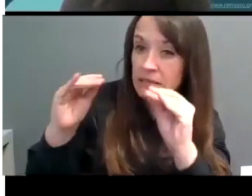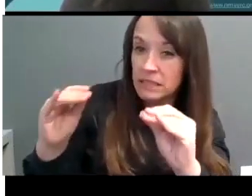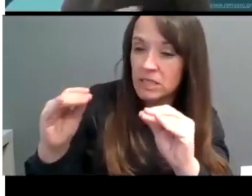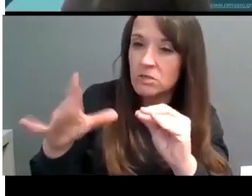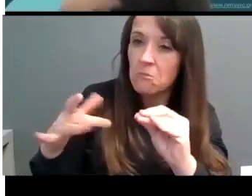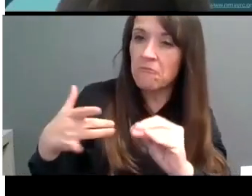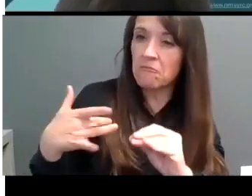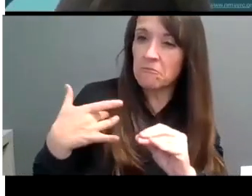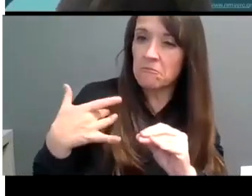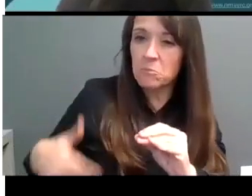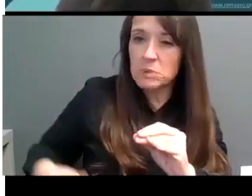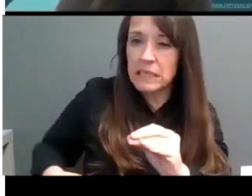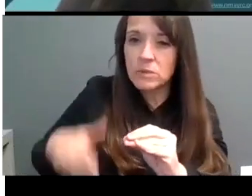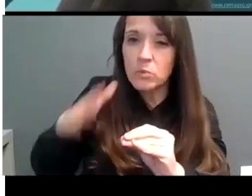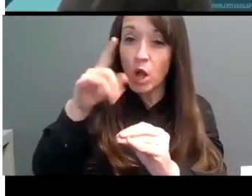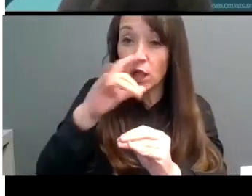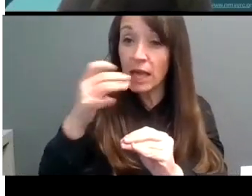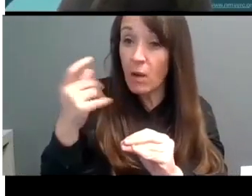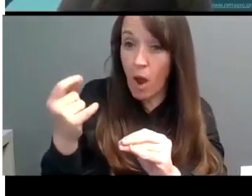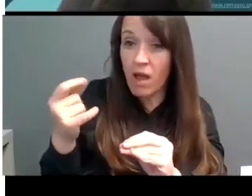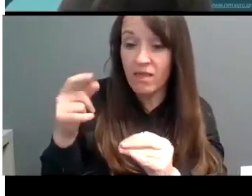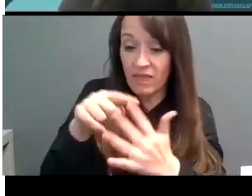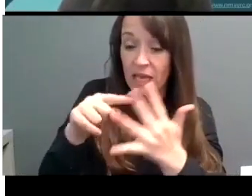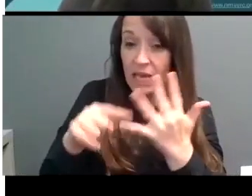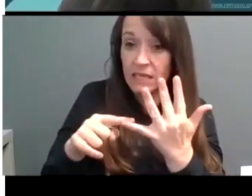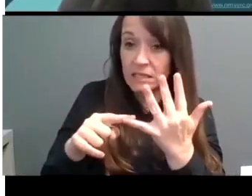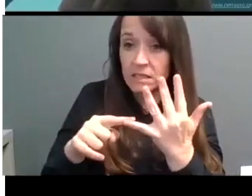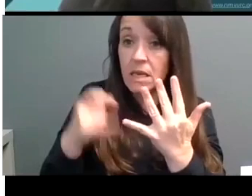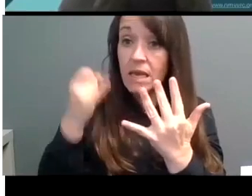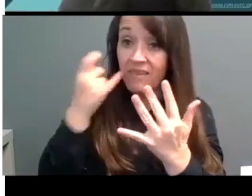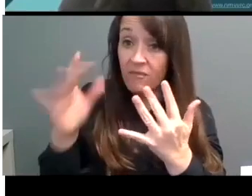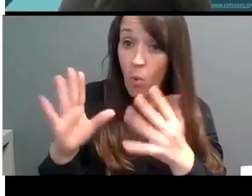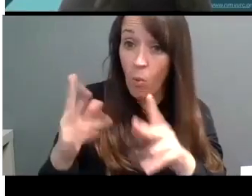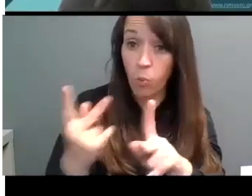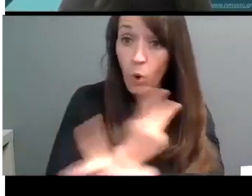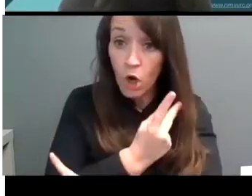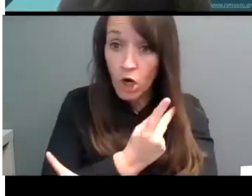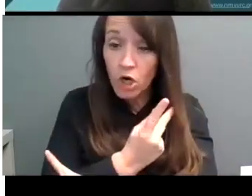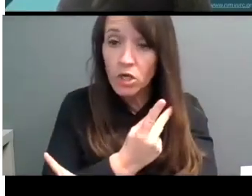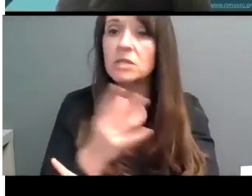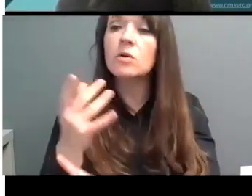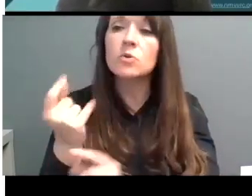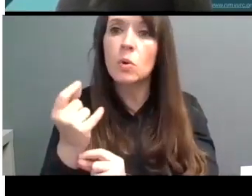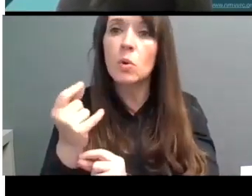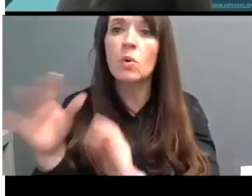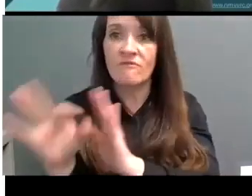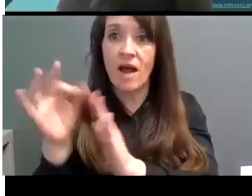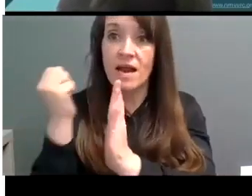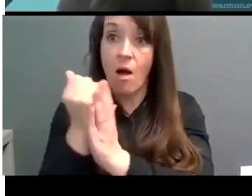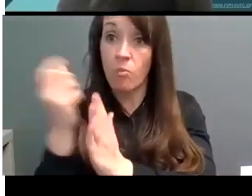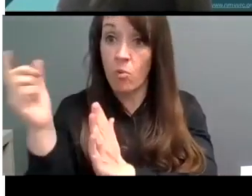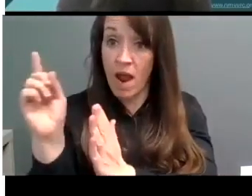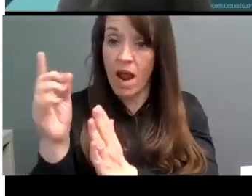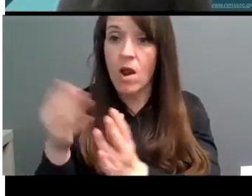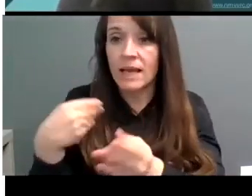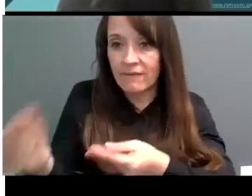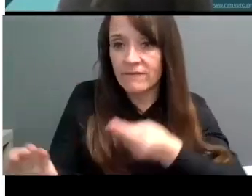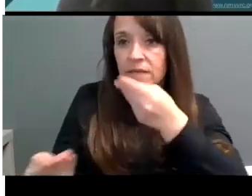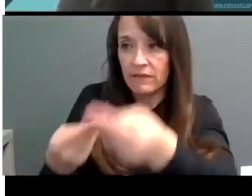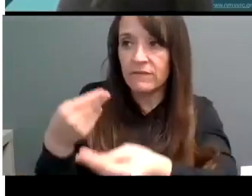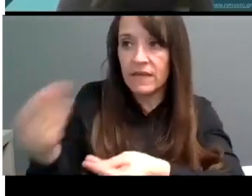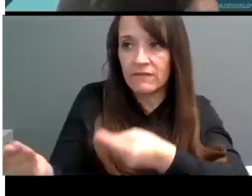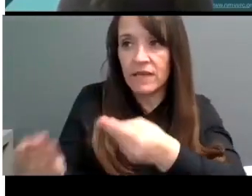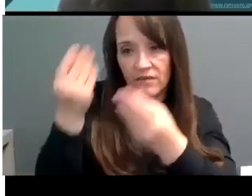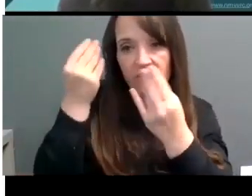if it's worse than this, then here's what you do. That in and of itself can provide a lot of reassurance and a lot of hope for